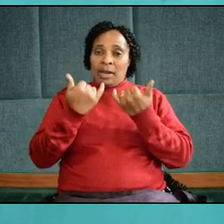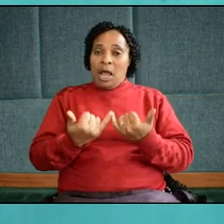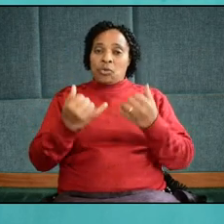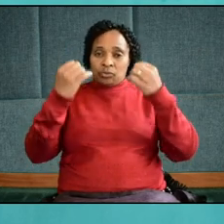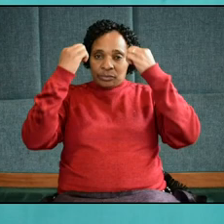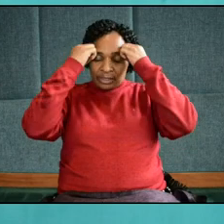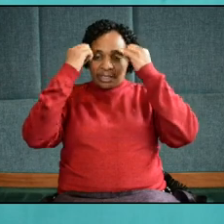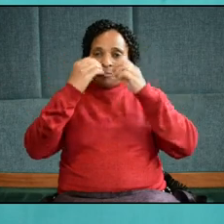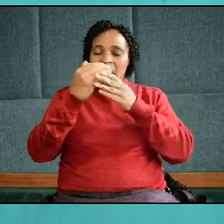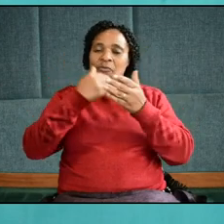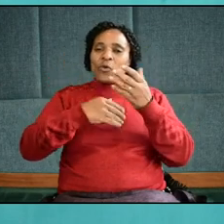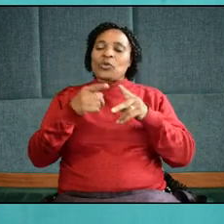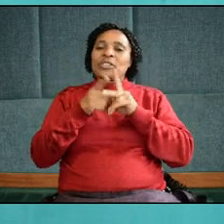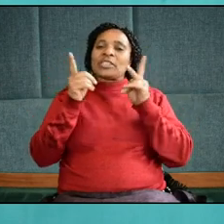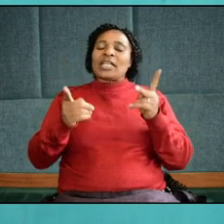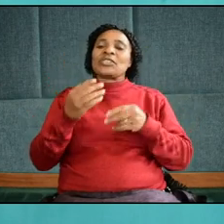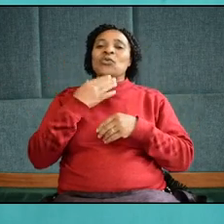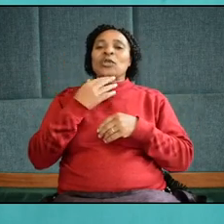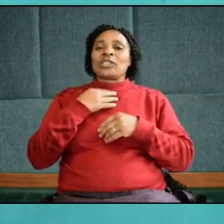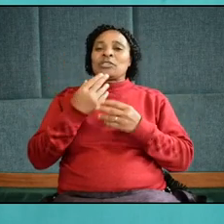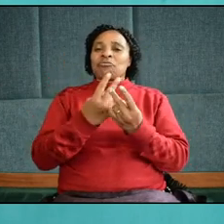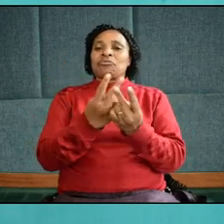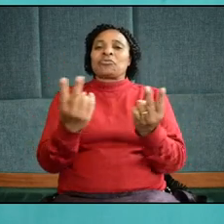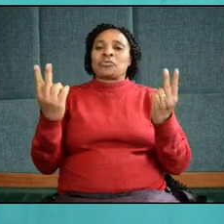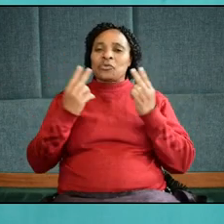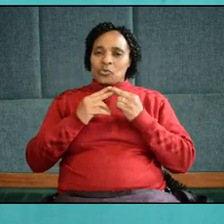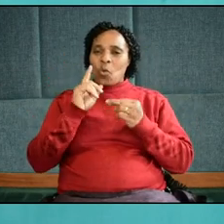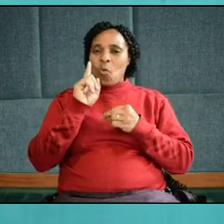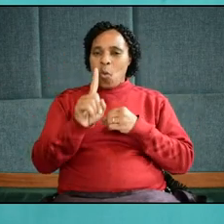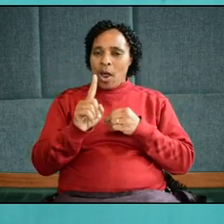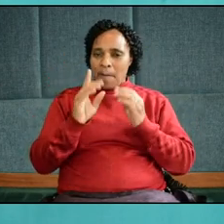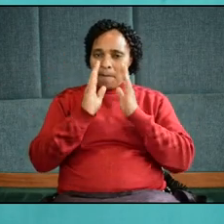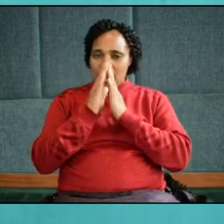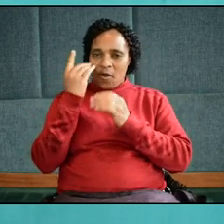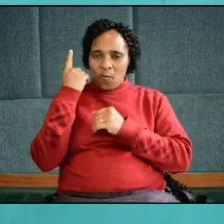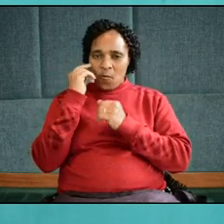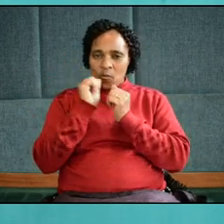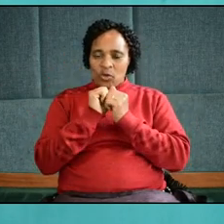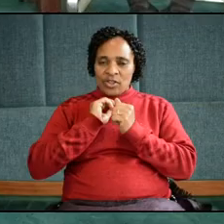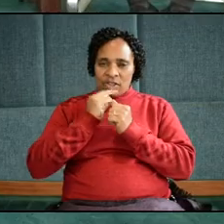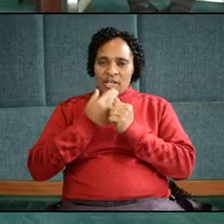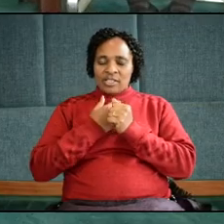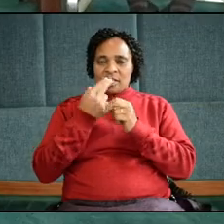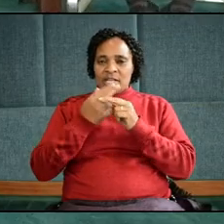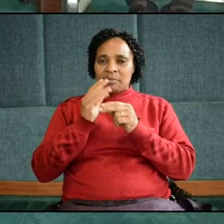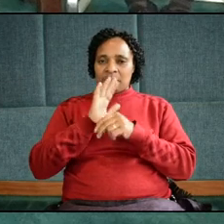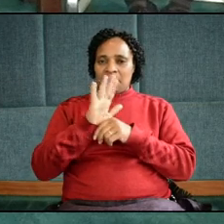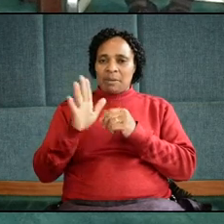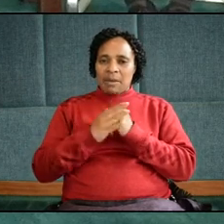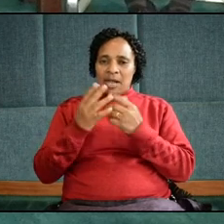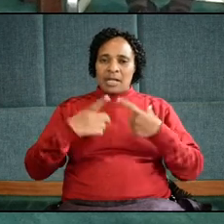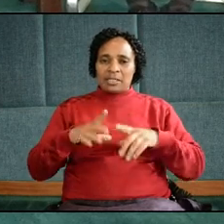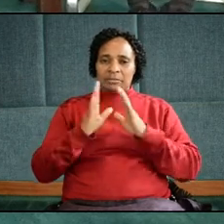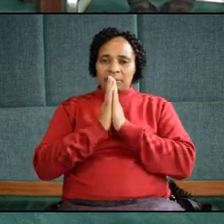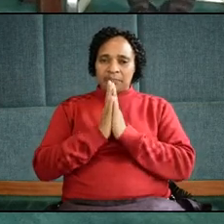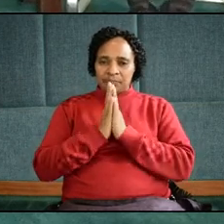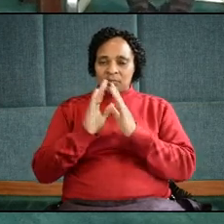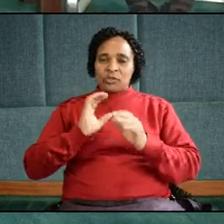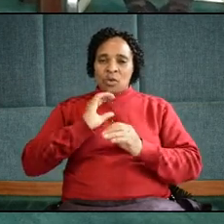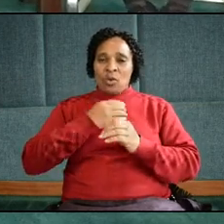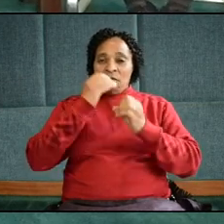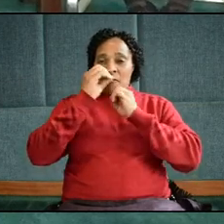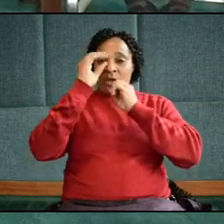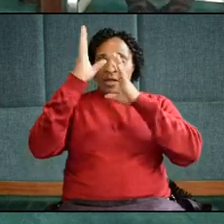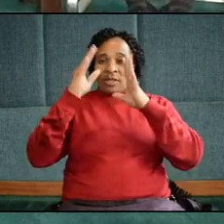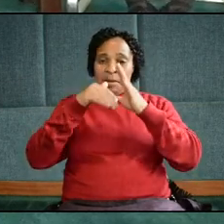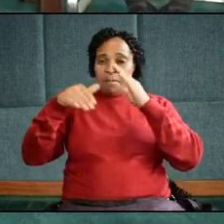begin, I'd like one of our panelists to pray with us, and then we'll know the names of our panelists. Let's pray. Our Father